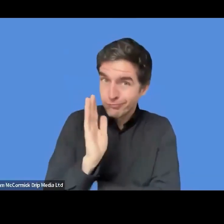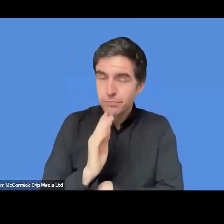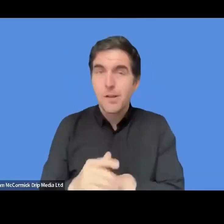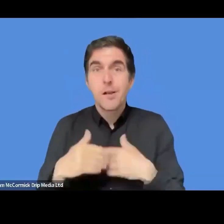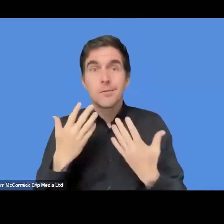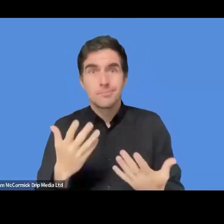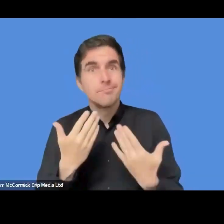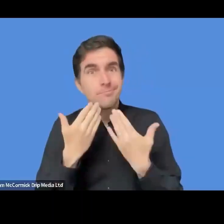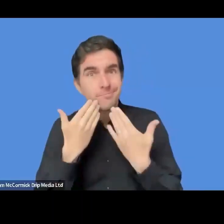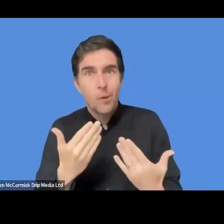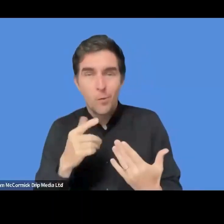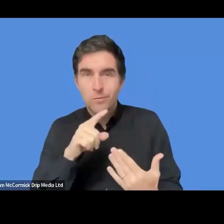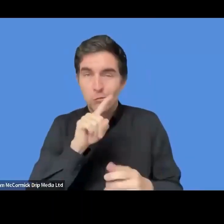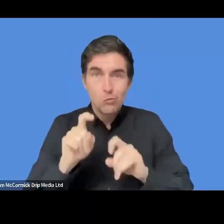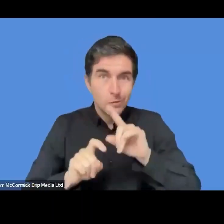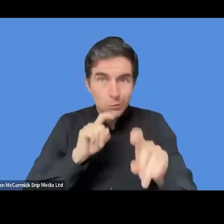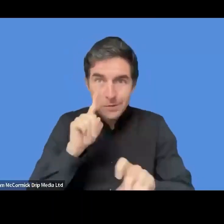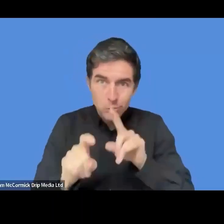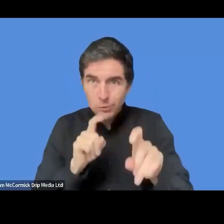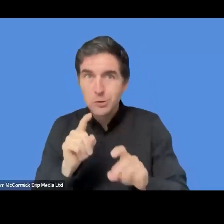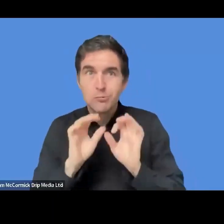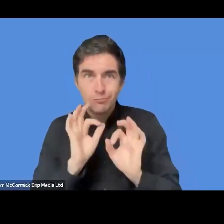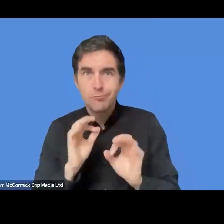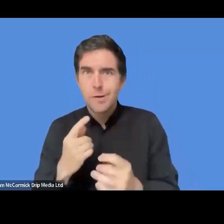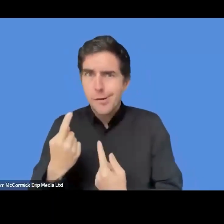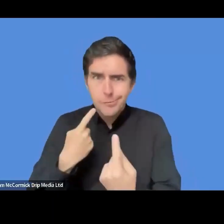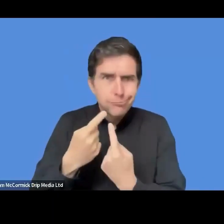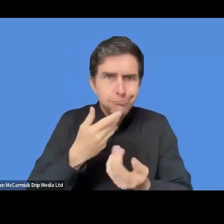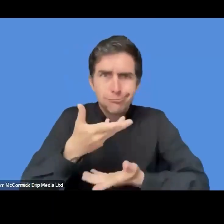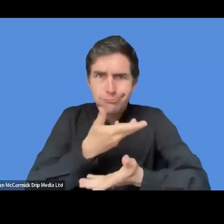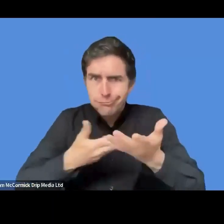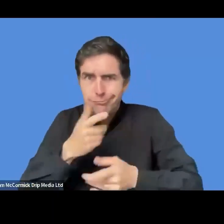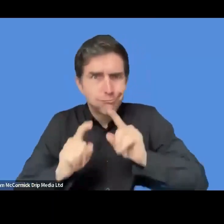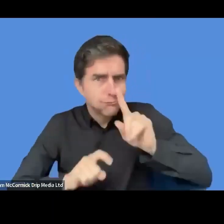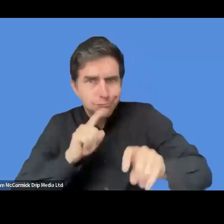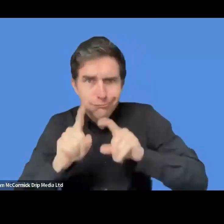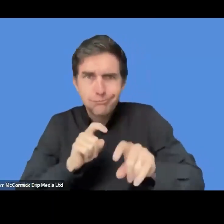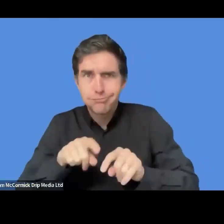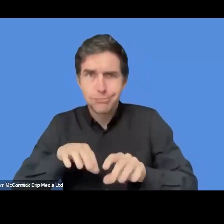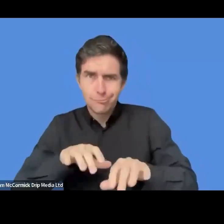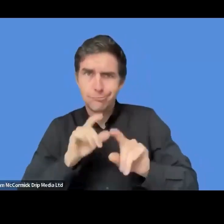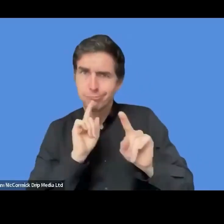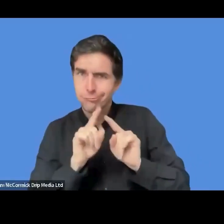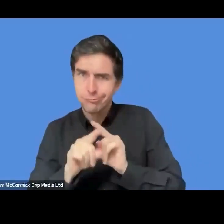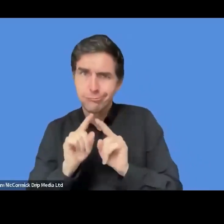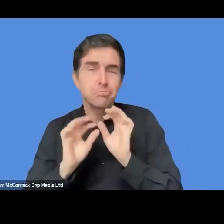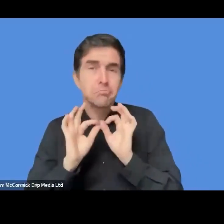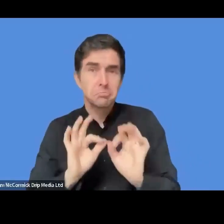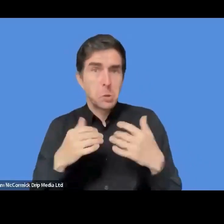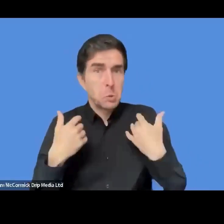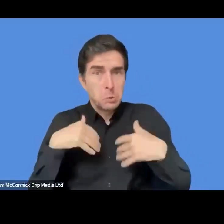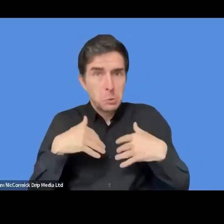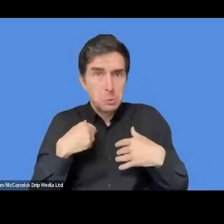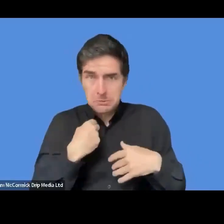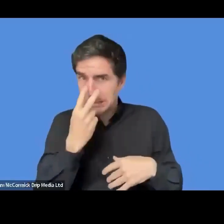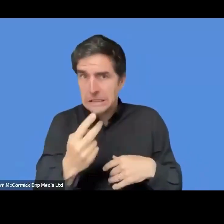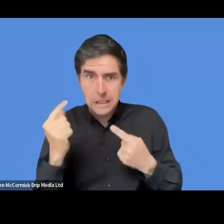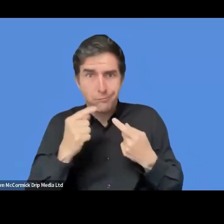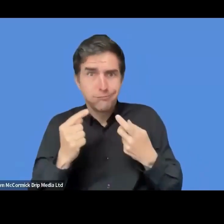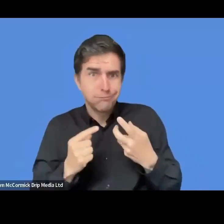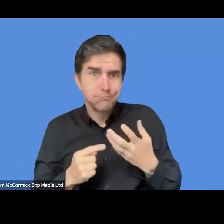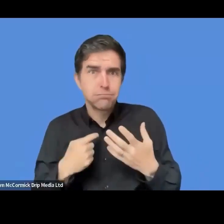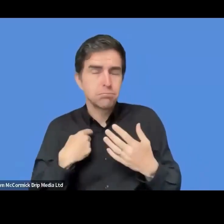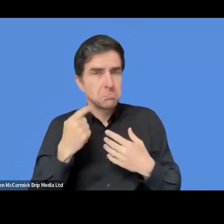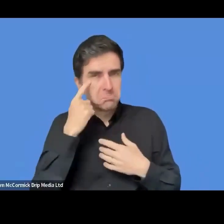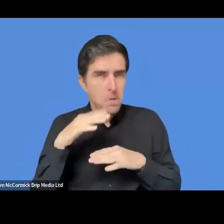the interaction during the webinar. And I think there are a lot of more questions. I think